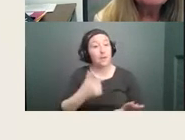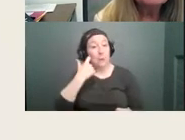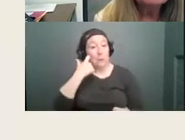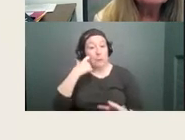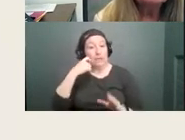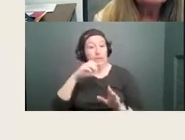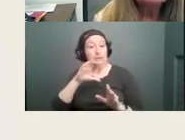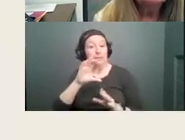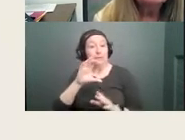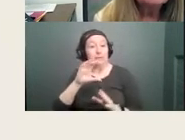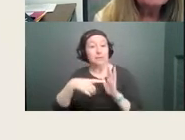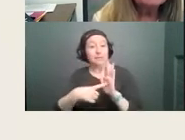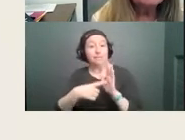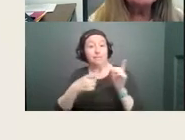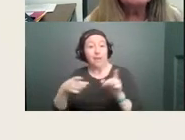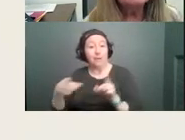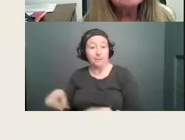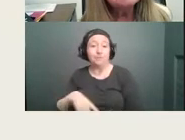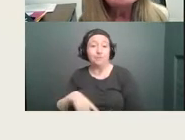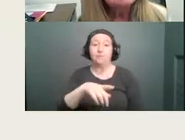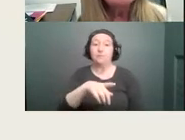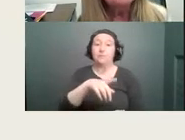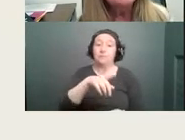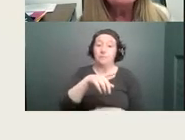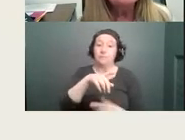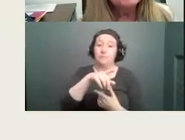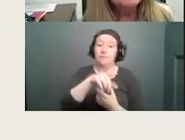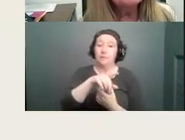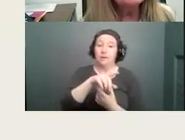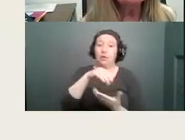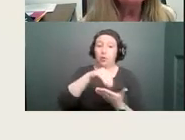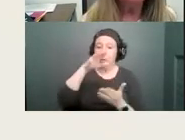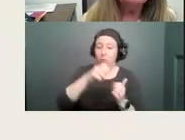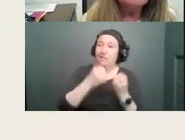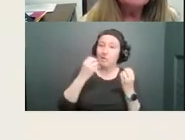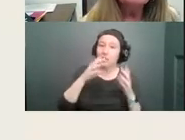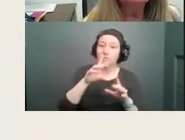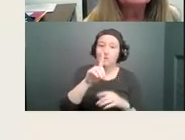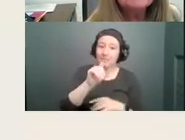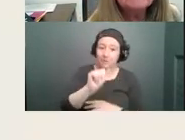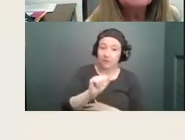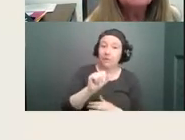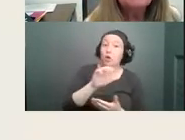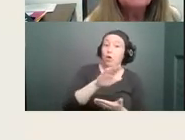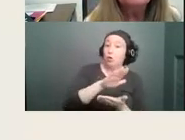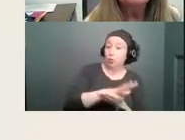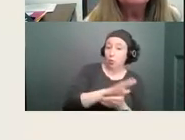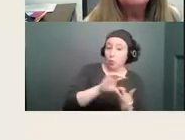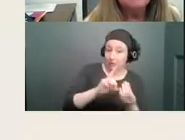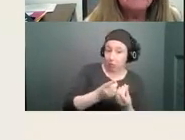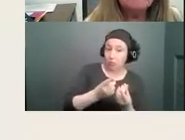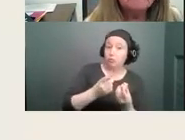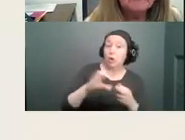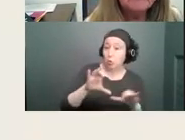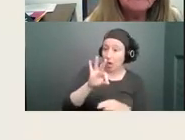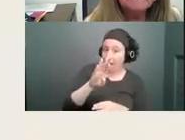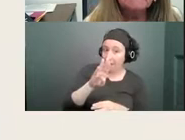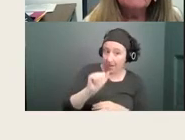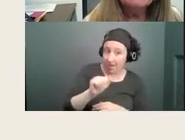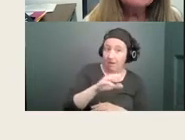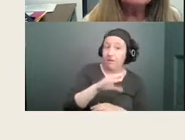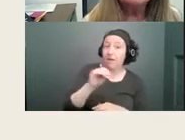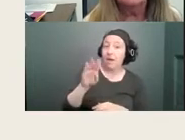multiple disabilities, school districts conducting the FBA and the BIP, but the behaviors continue to impede